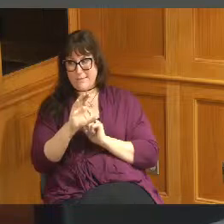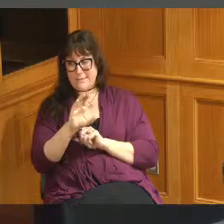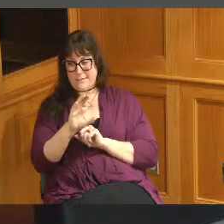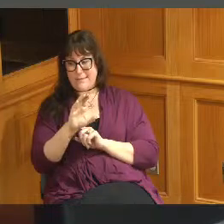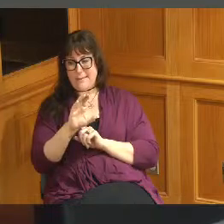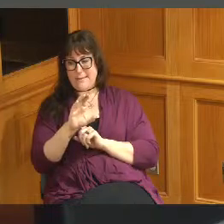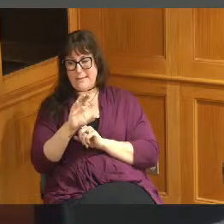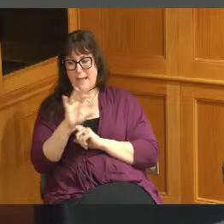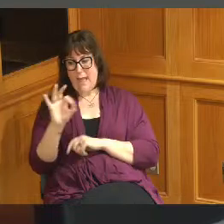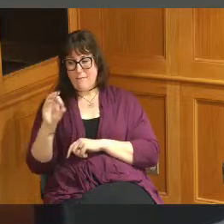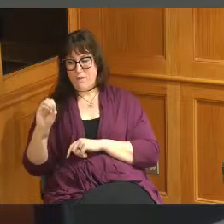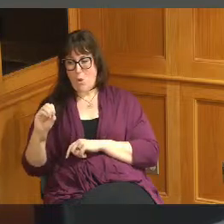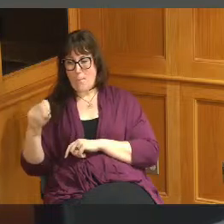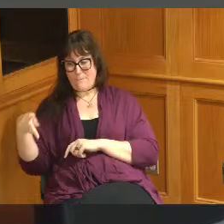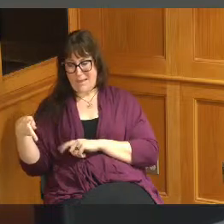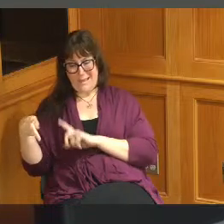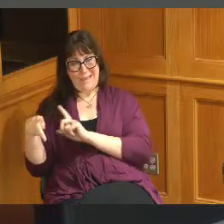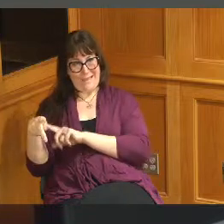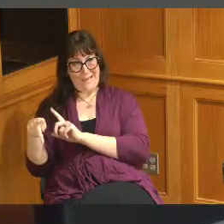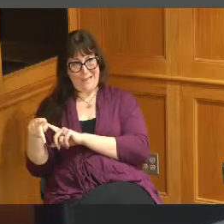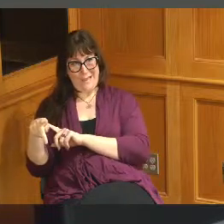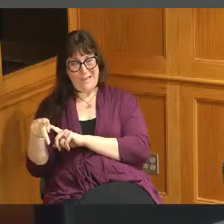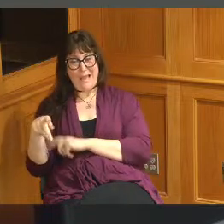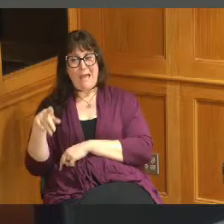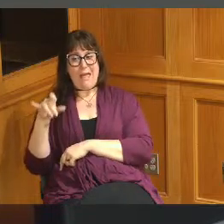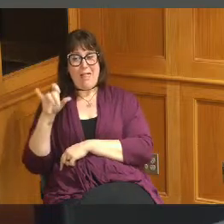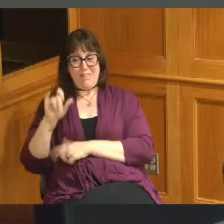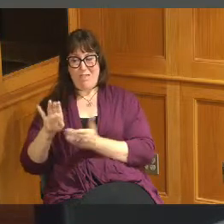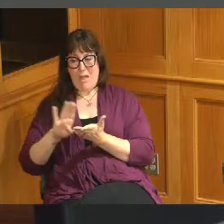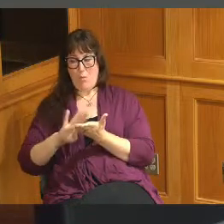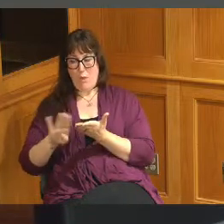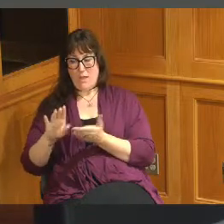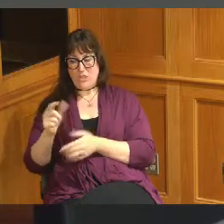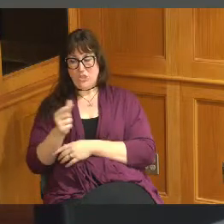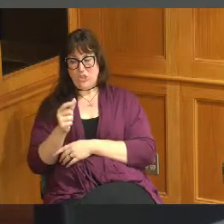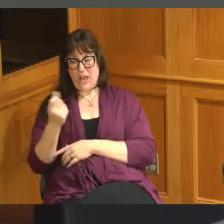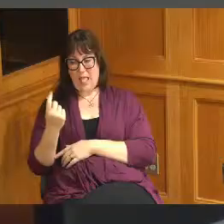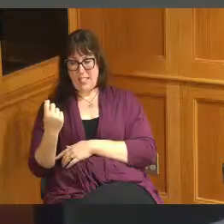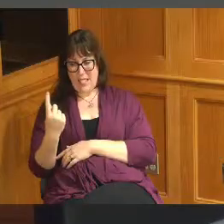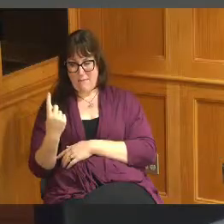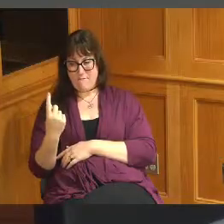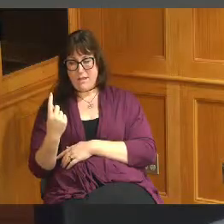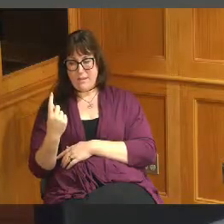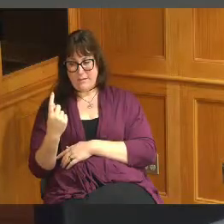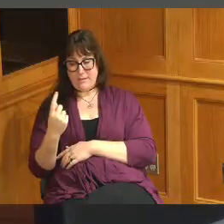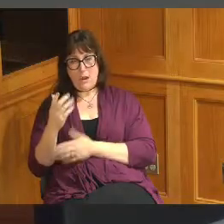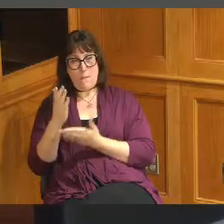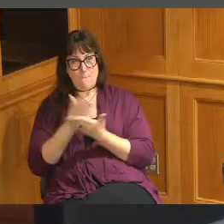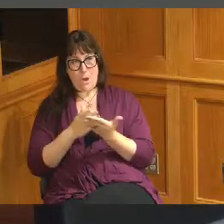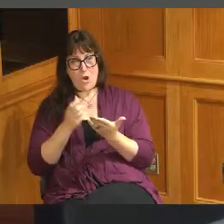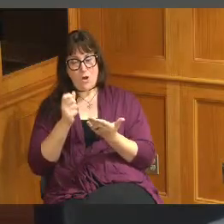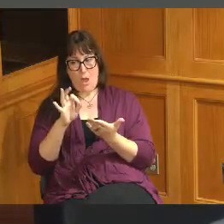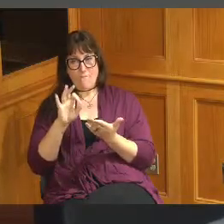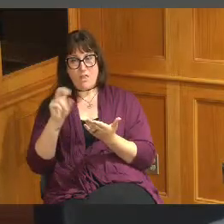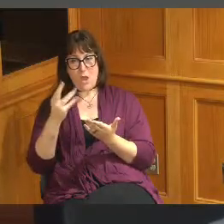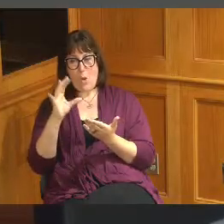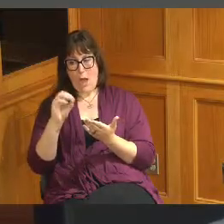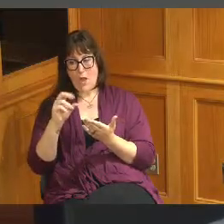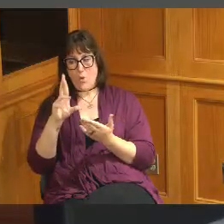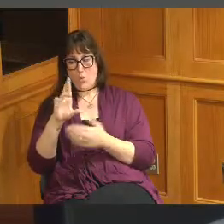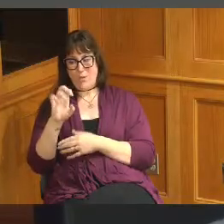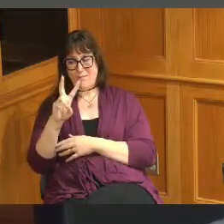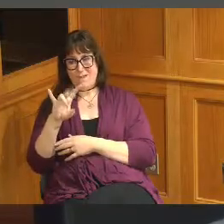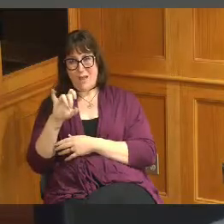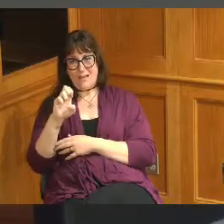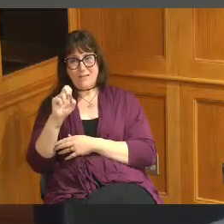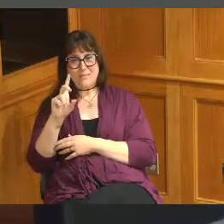and the FOP. This is waiving the G11 component of the Ohio Revised Code, as we typically